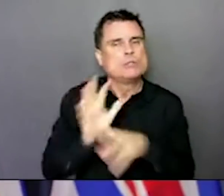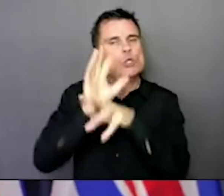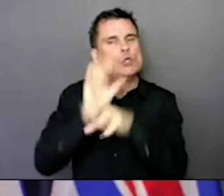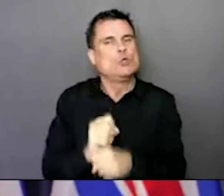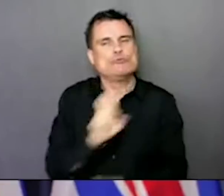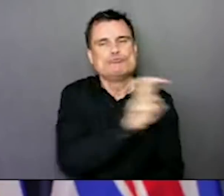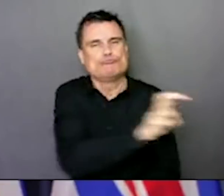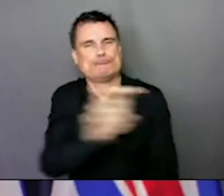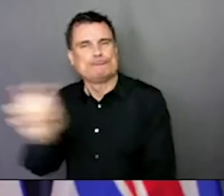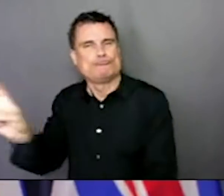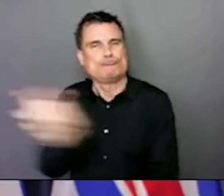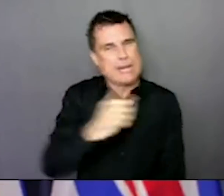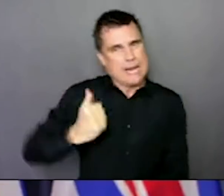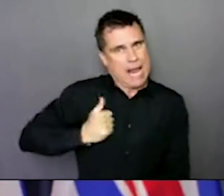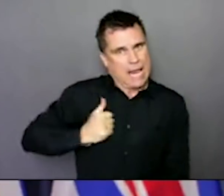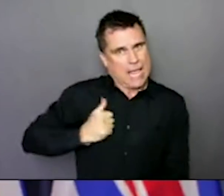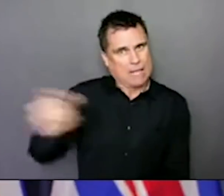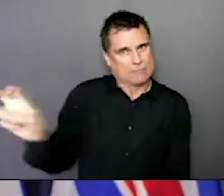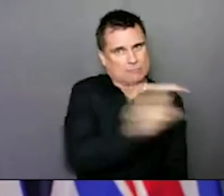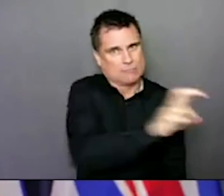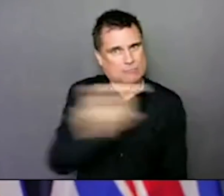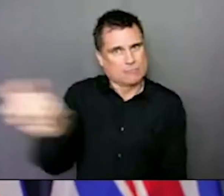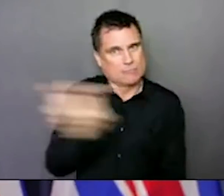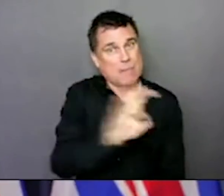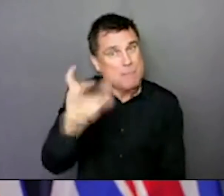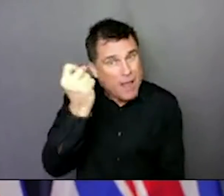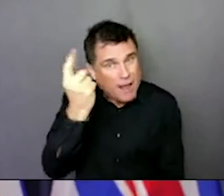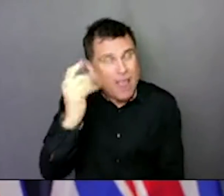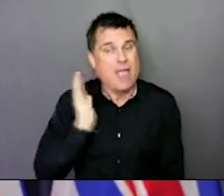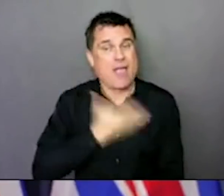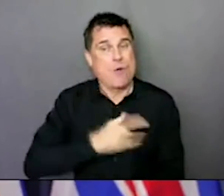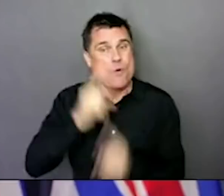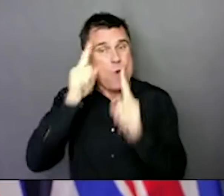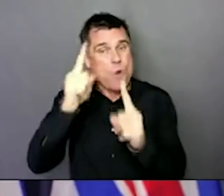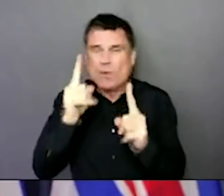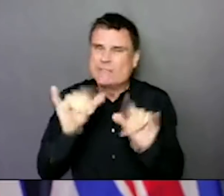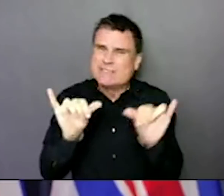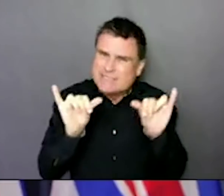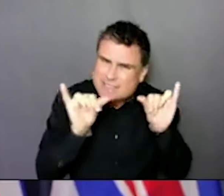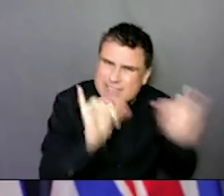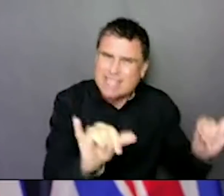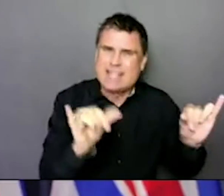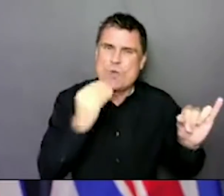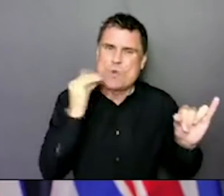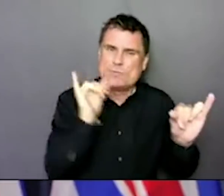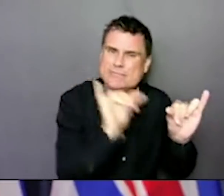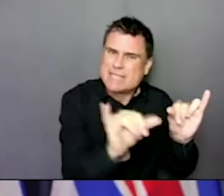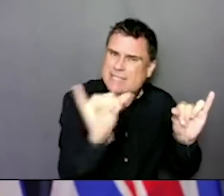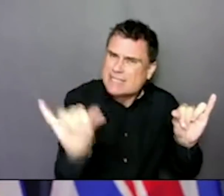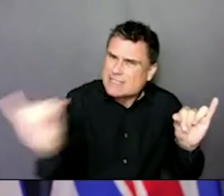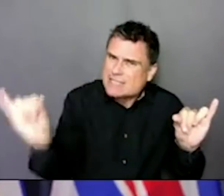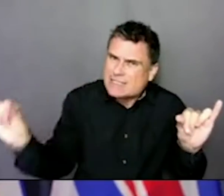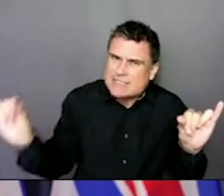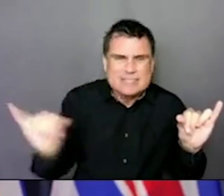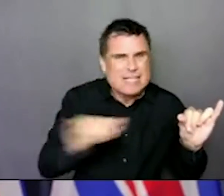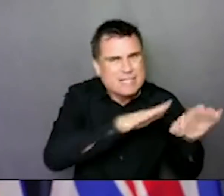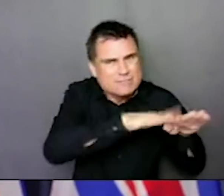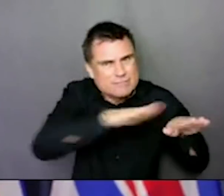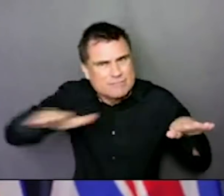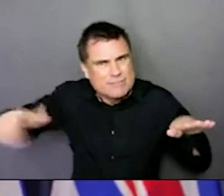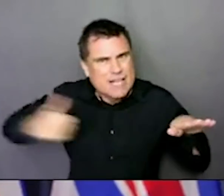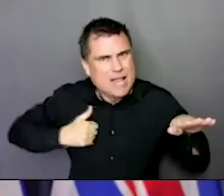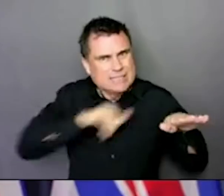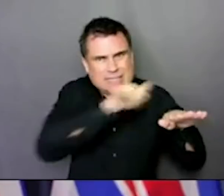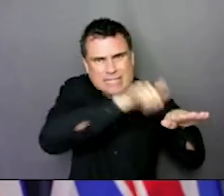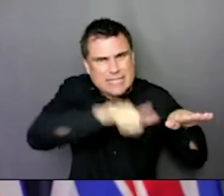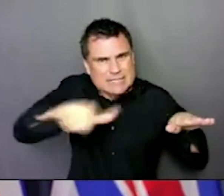stay in place until we get through this. That's been my call. That's been the call of Dr. Henry and Minister Dix for some time now.